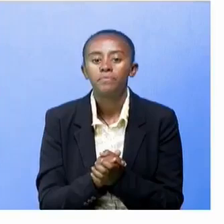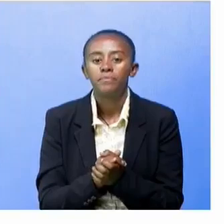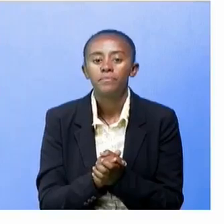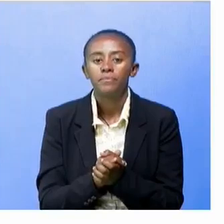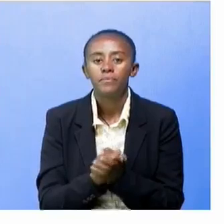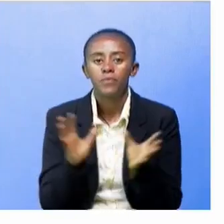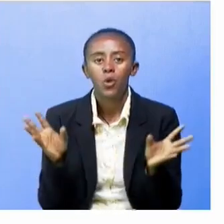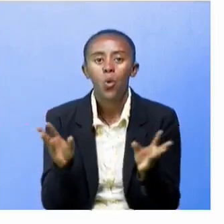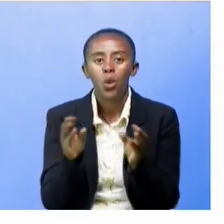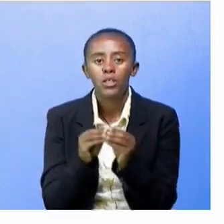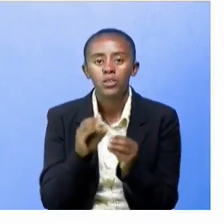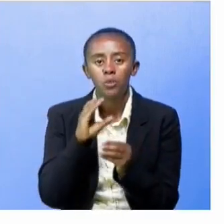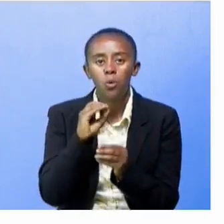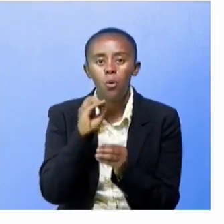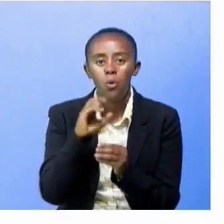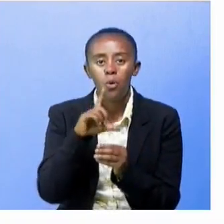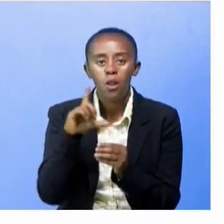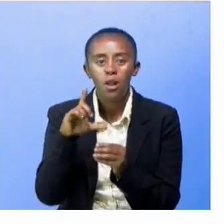collection